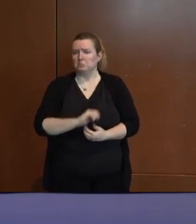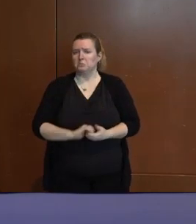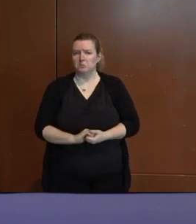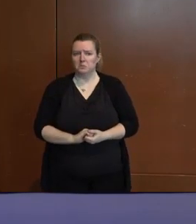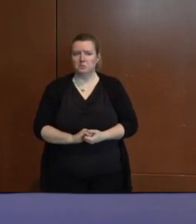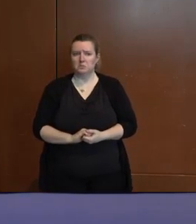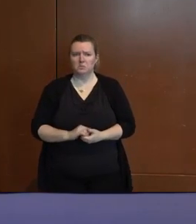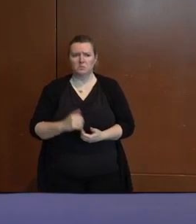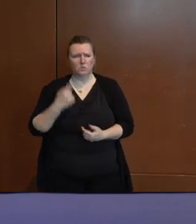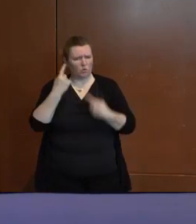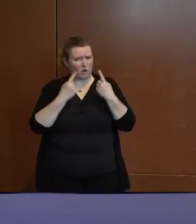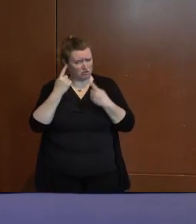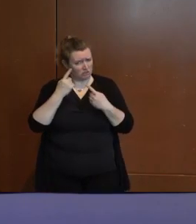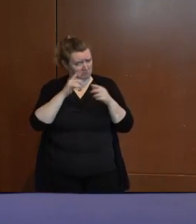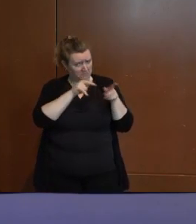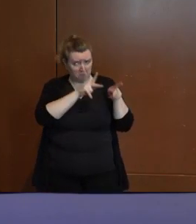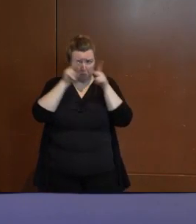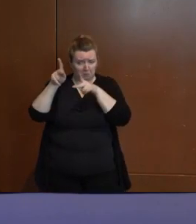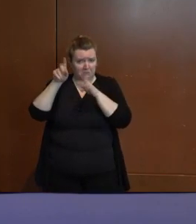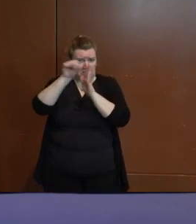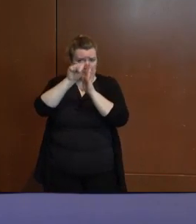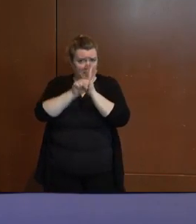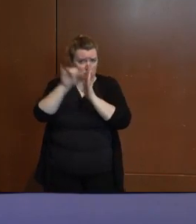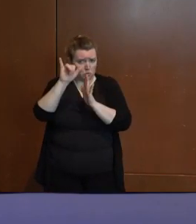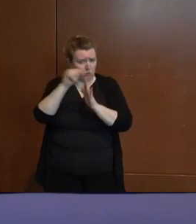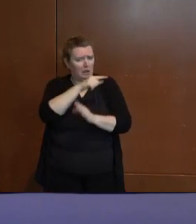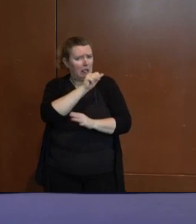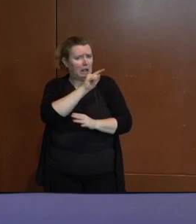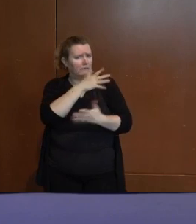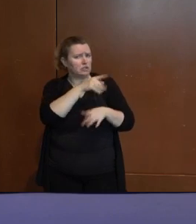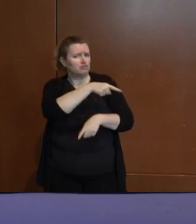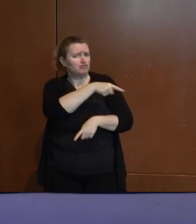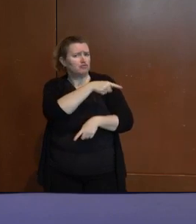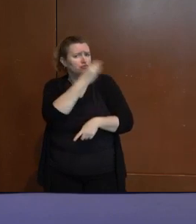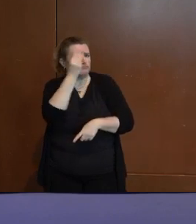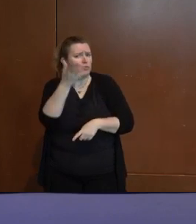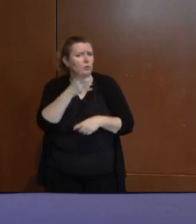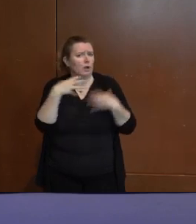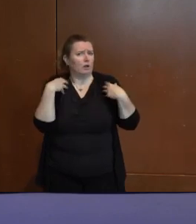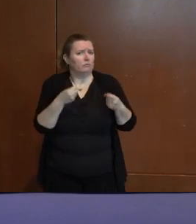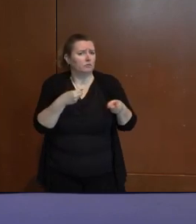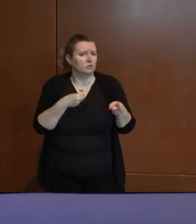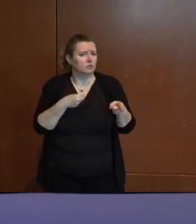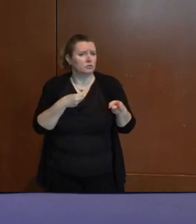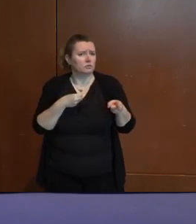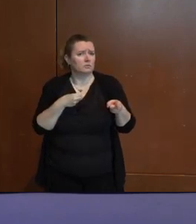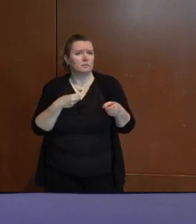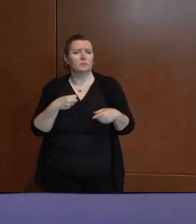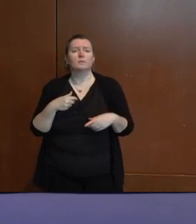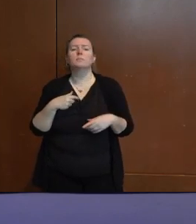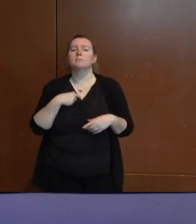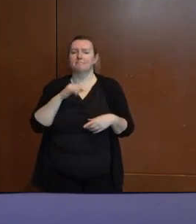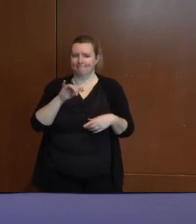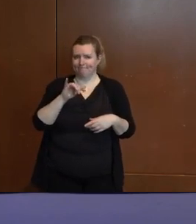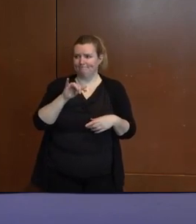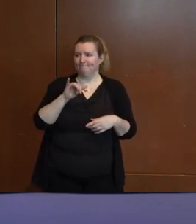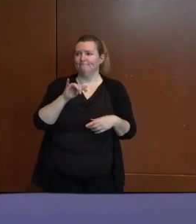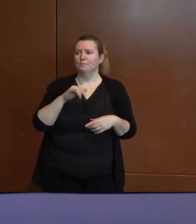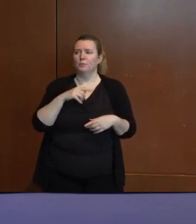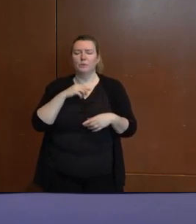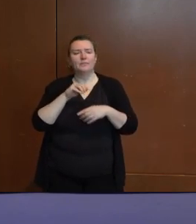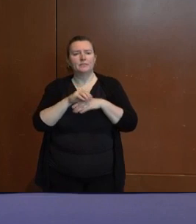on the new guidance for long-term care facilities, given the shortage of PPE, are these facilities asking for more